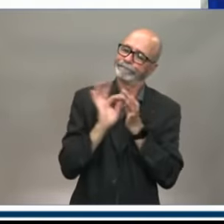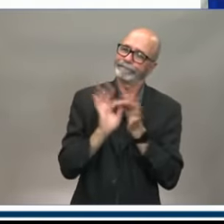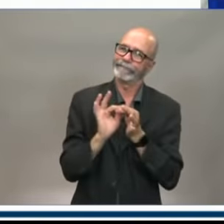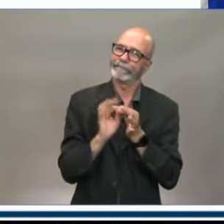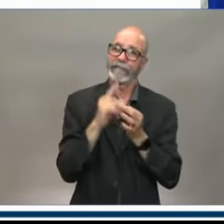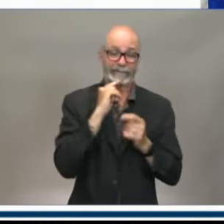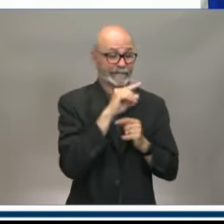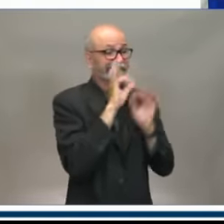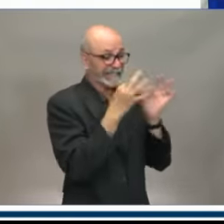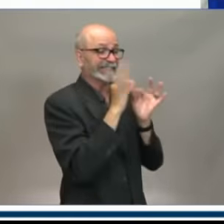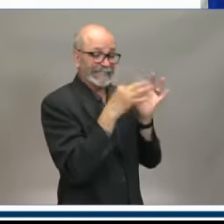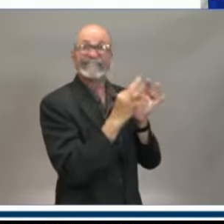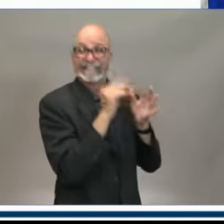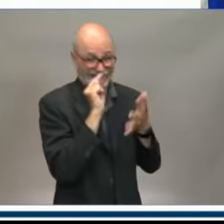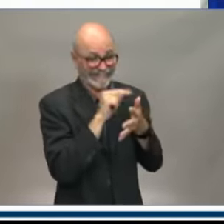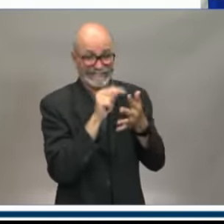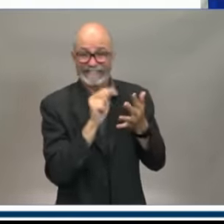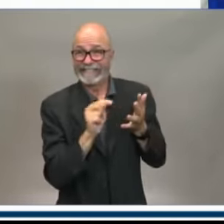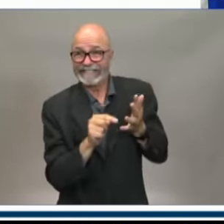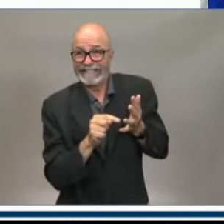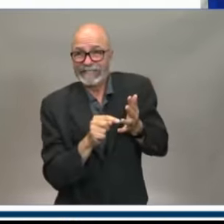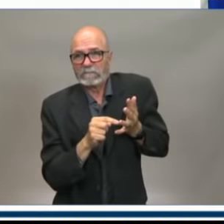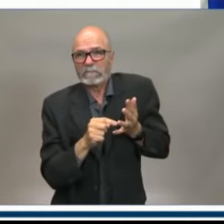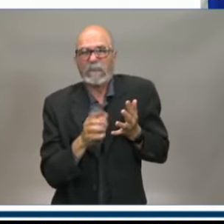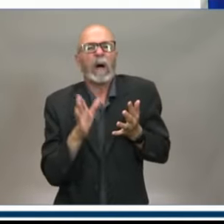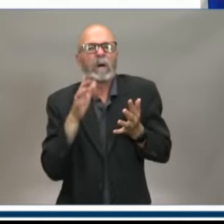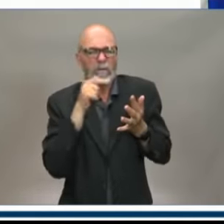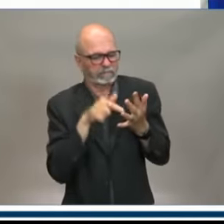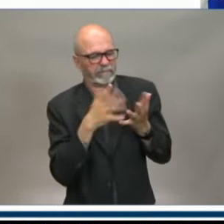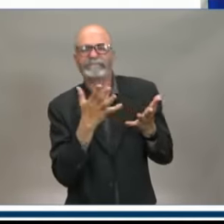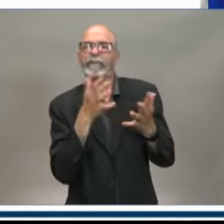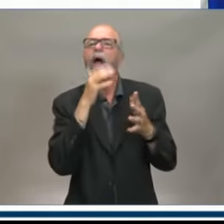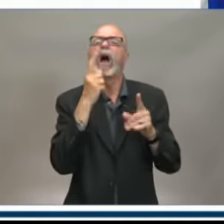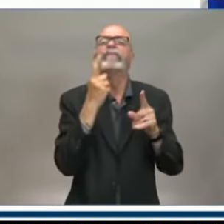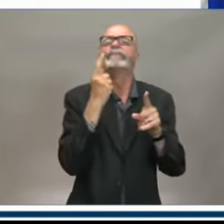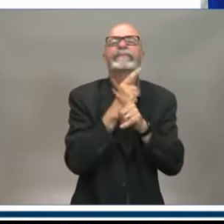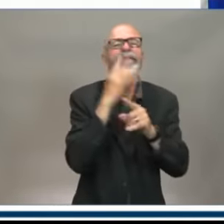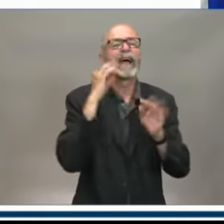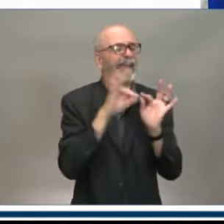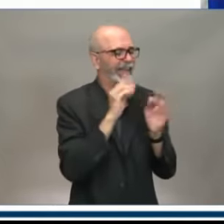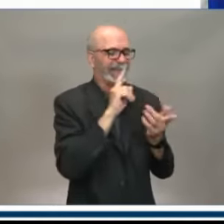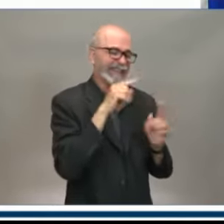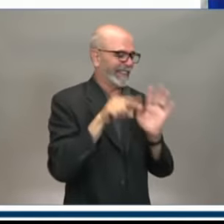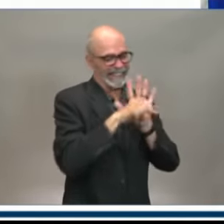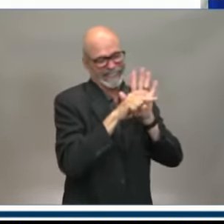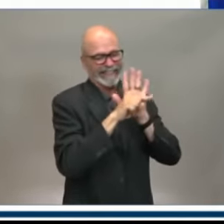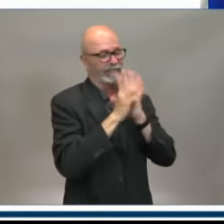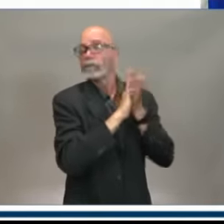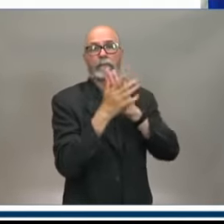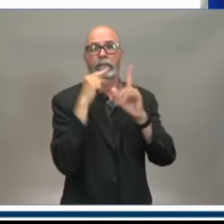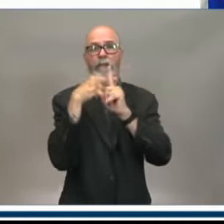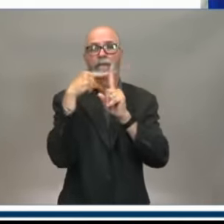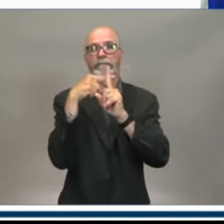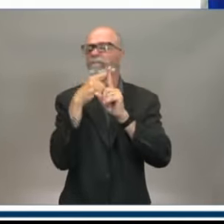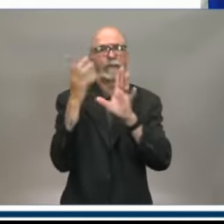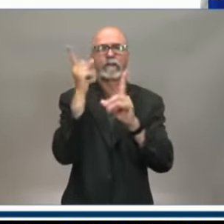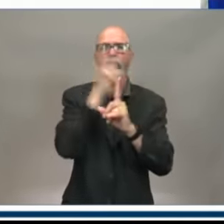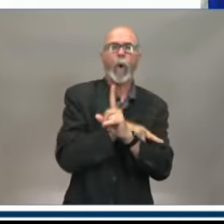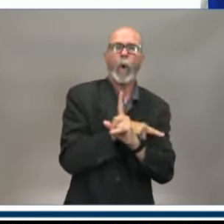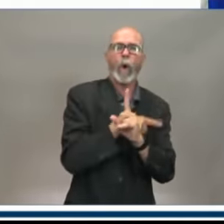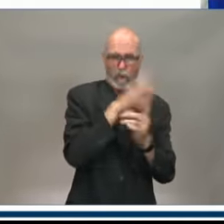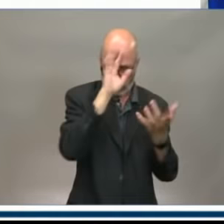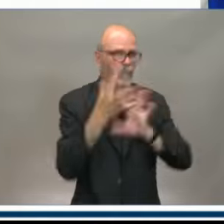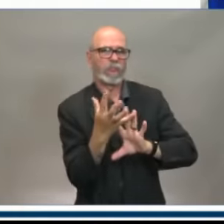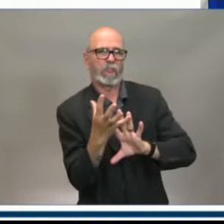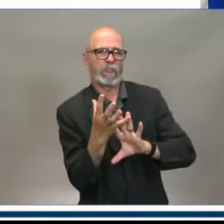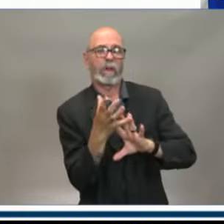results. And now that you're not only expanding the list, but you're actually telling people if you have one of these, it's no longer even